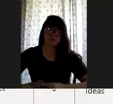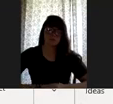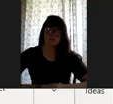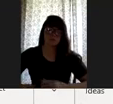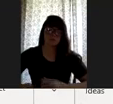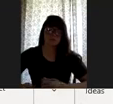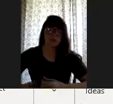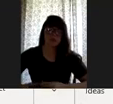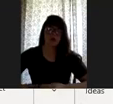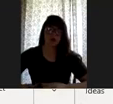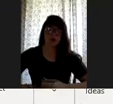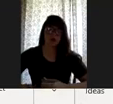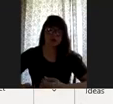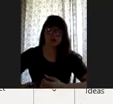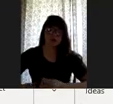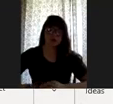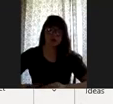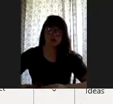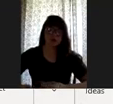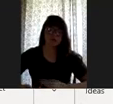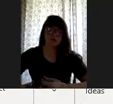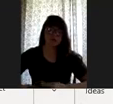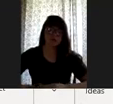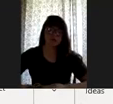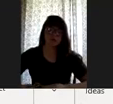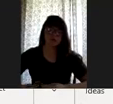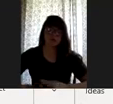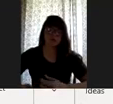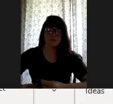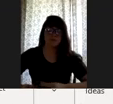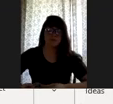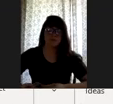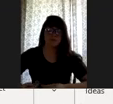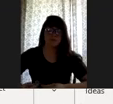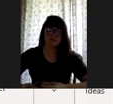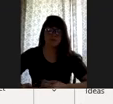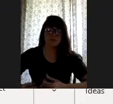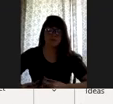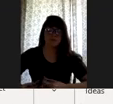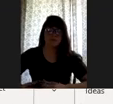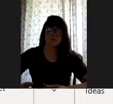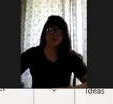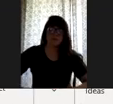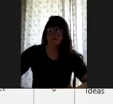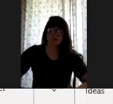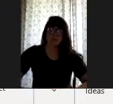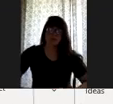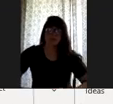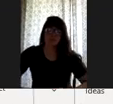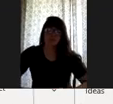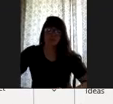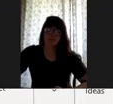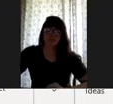is complex, you know? It is hard, yeah. Yeah, but I mean, still, I mean, people are going to see how helpful the chart